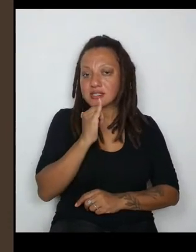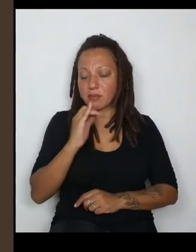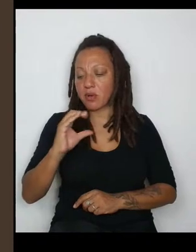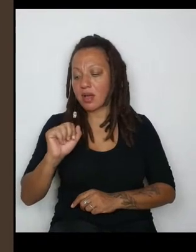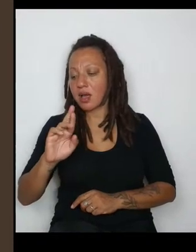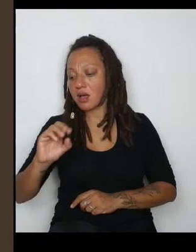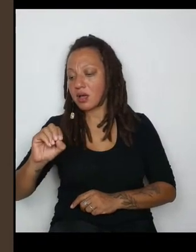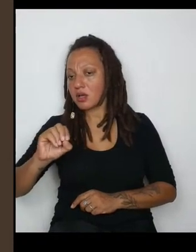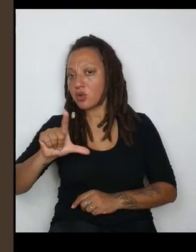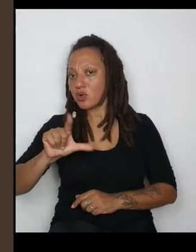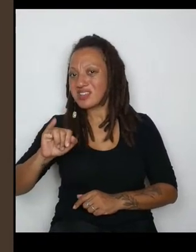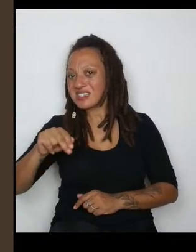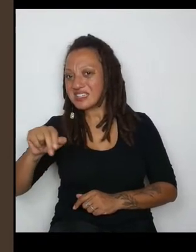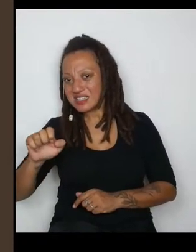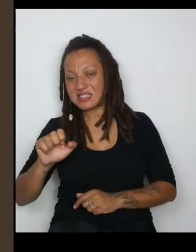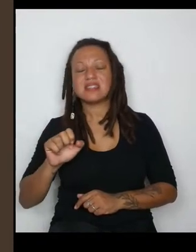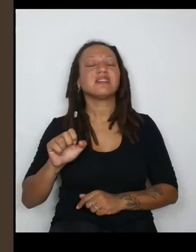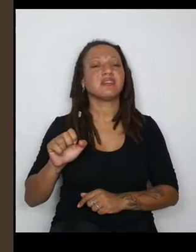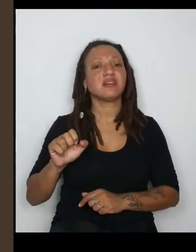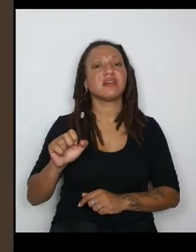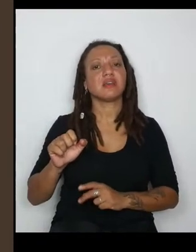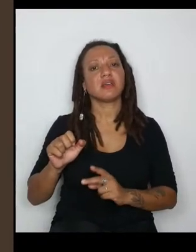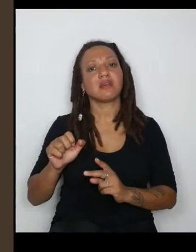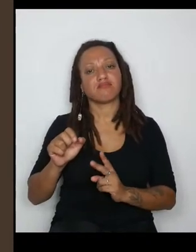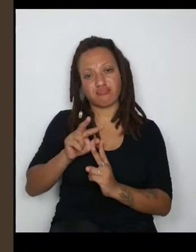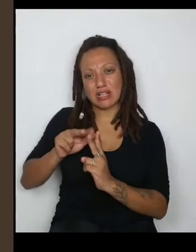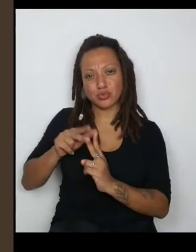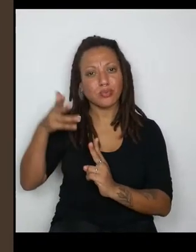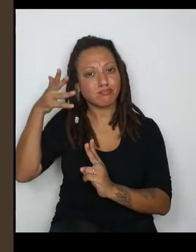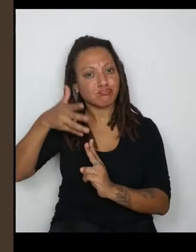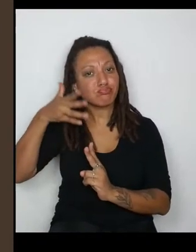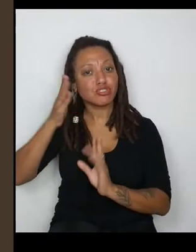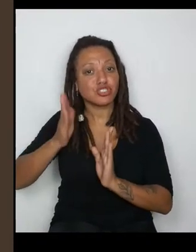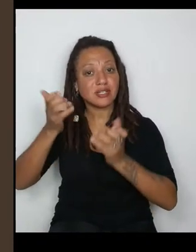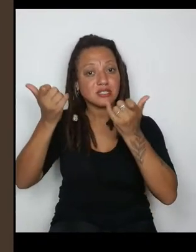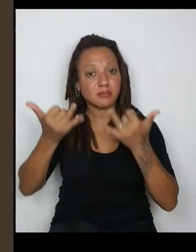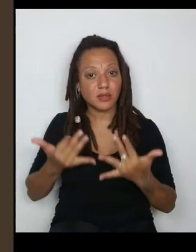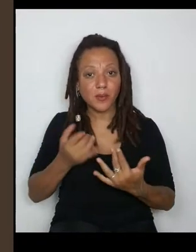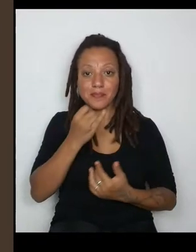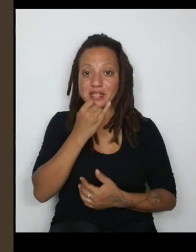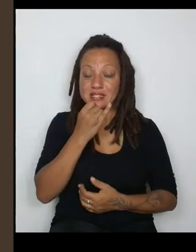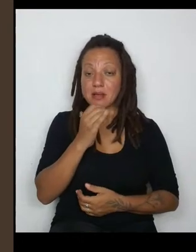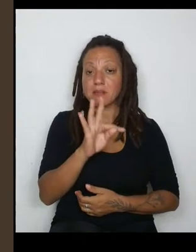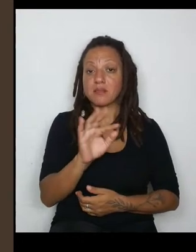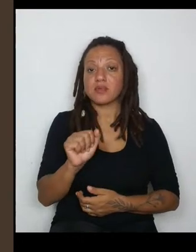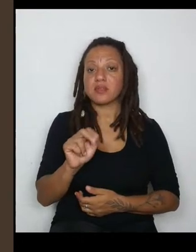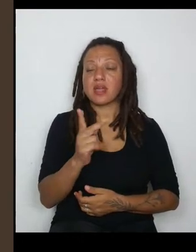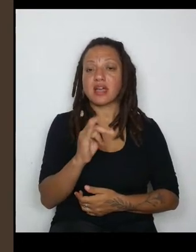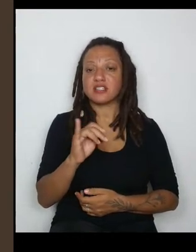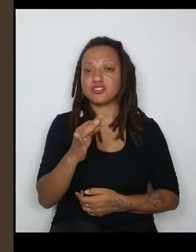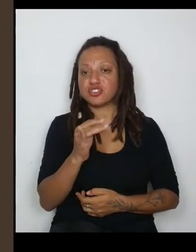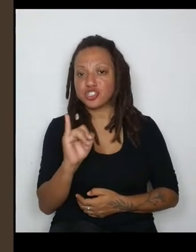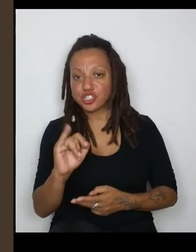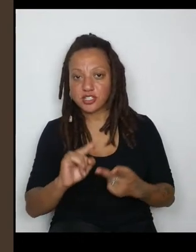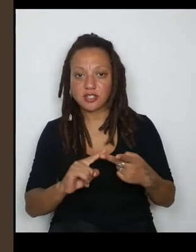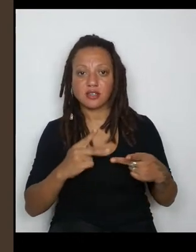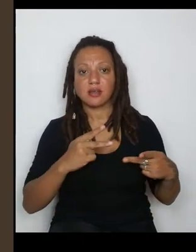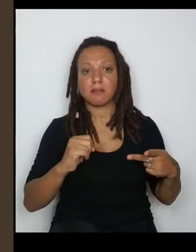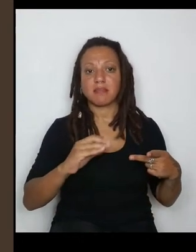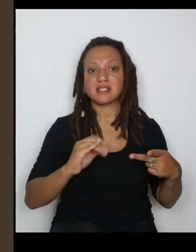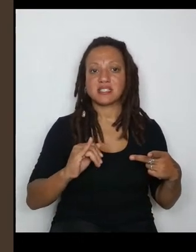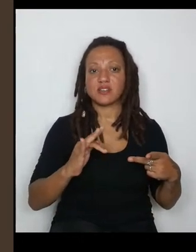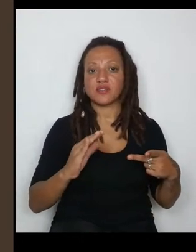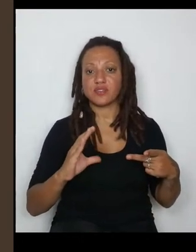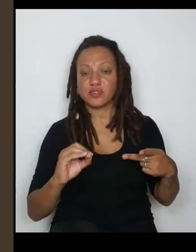tahiti from the pacific uh and those witty ways of playing with gurgan in order to create this kind of critical